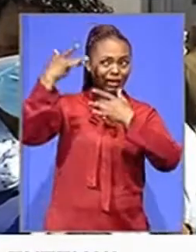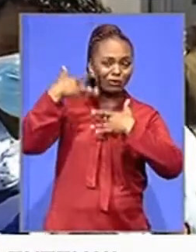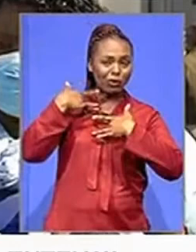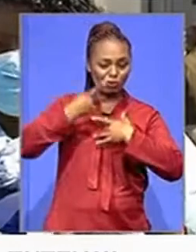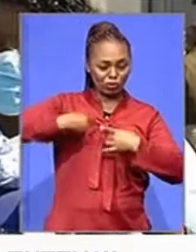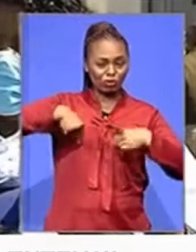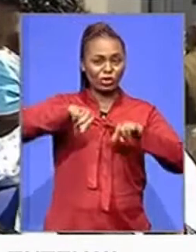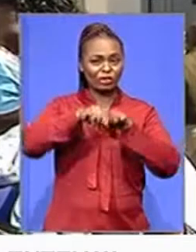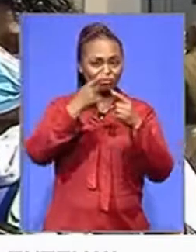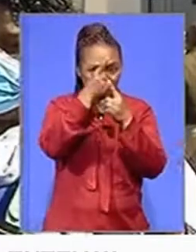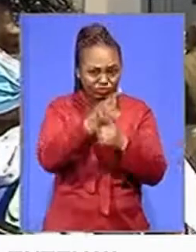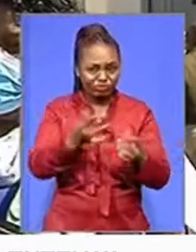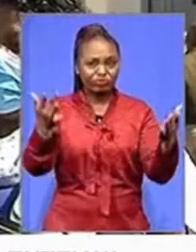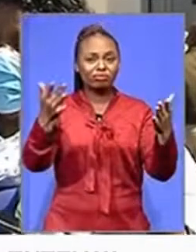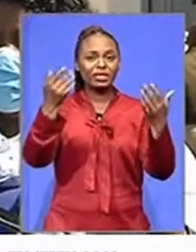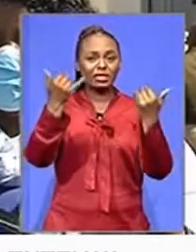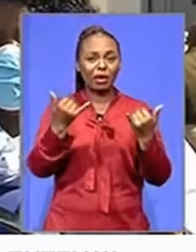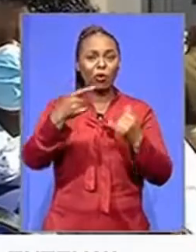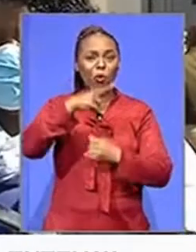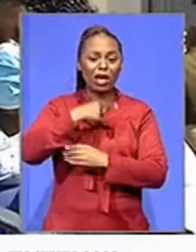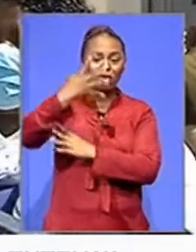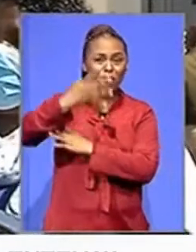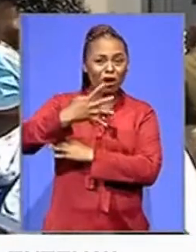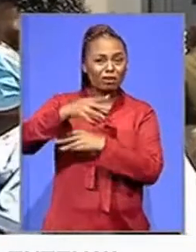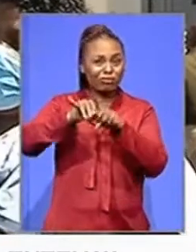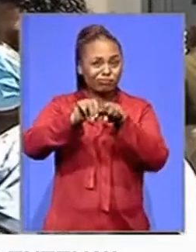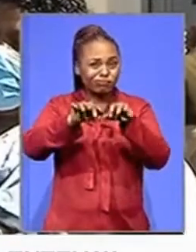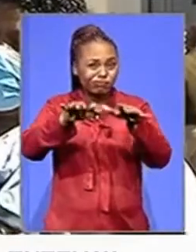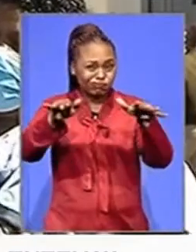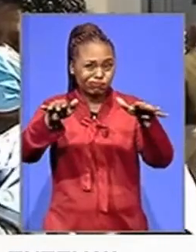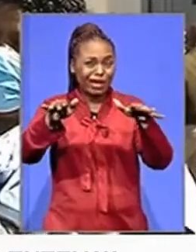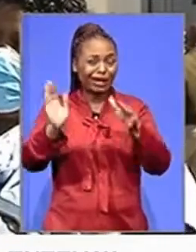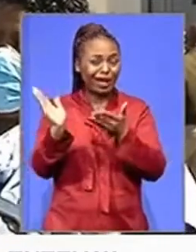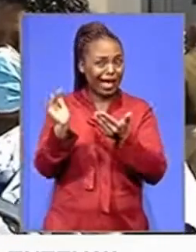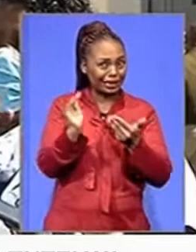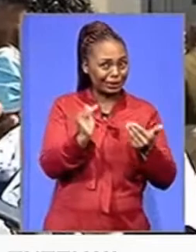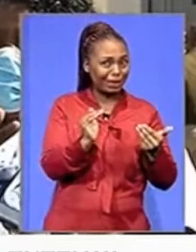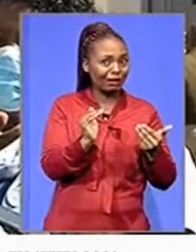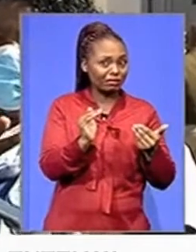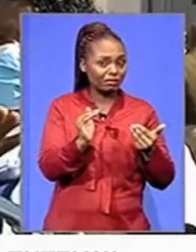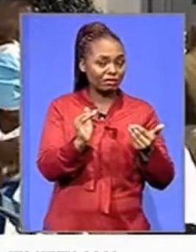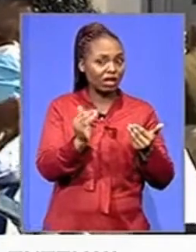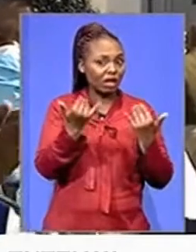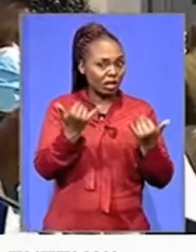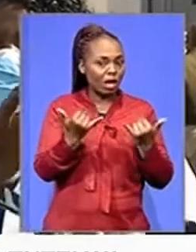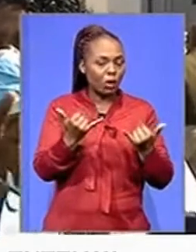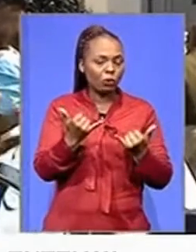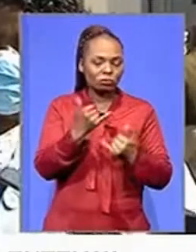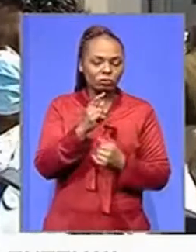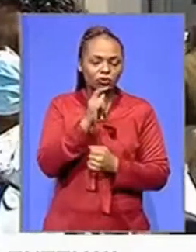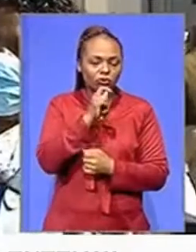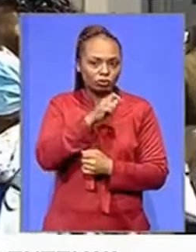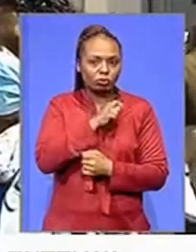must do everything. The fourth wave may be ahead of us. That's why we have to vaccinate